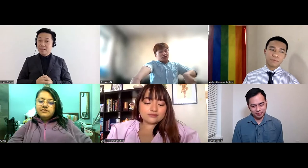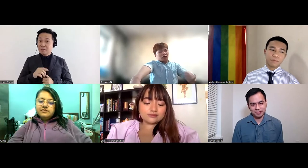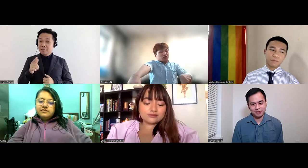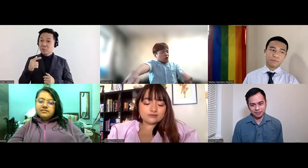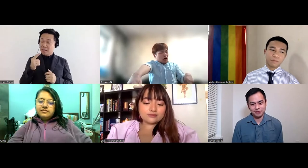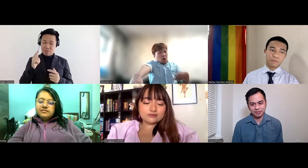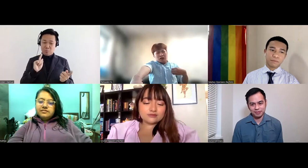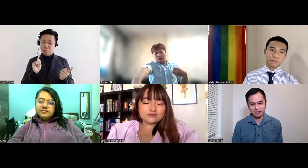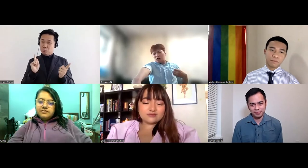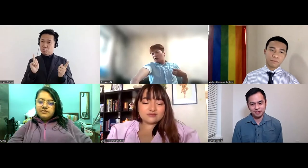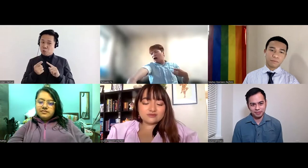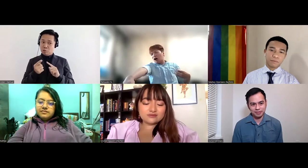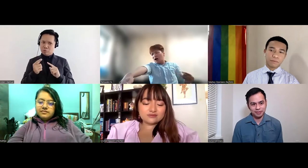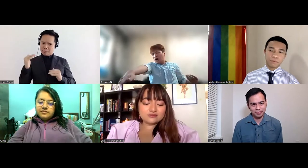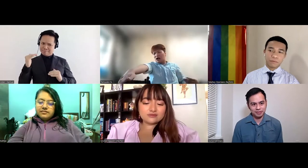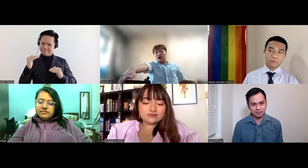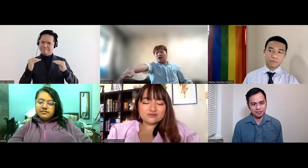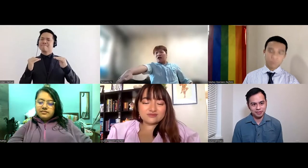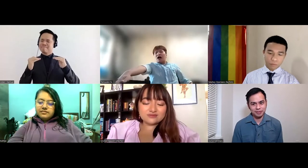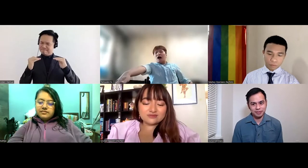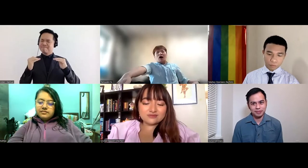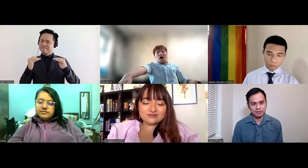substantially reduce the gap in the